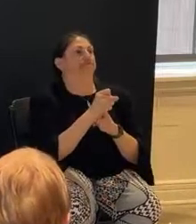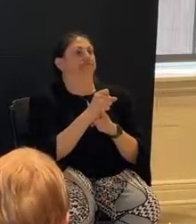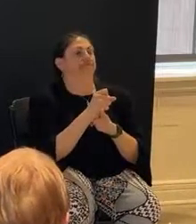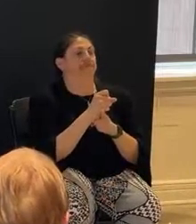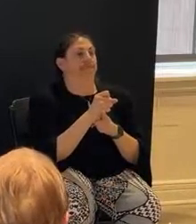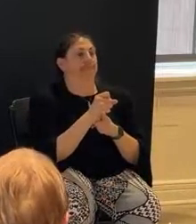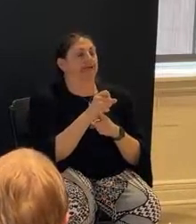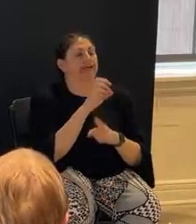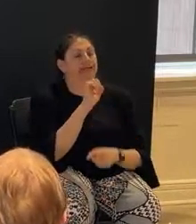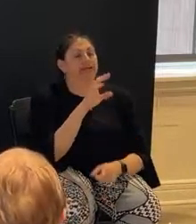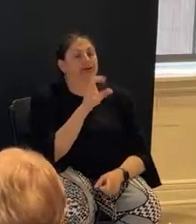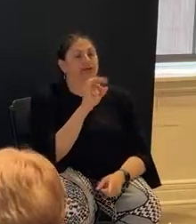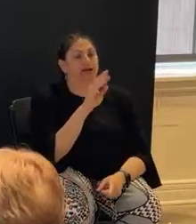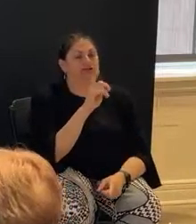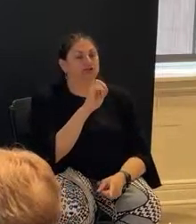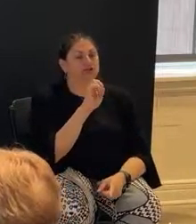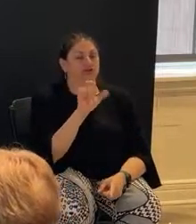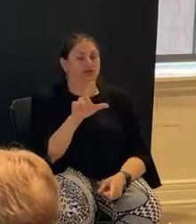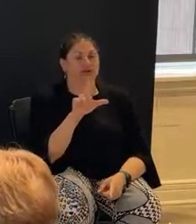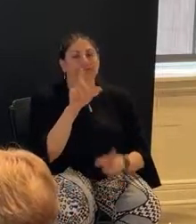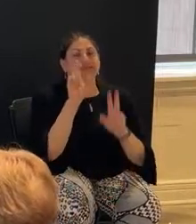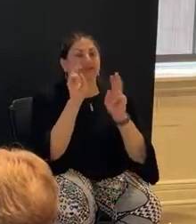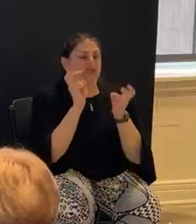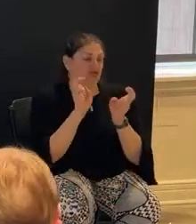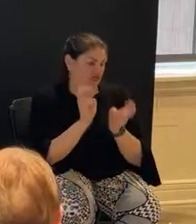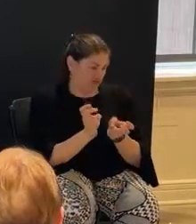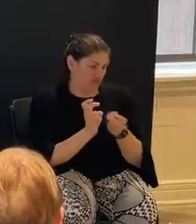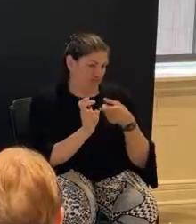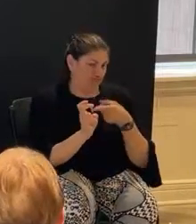like ecological issues and stuff.